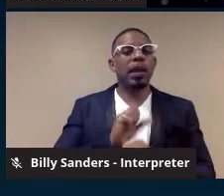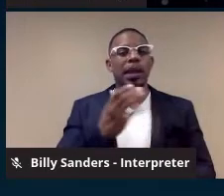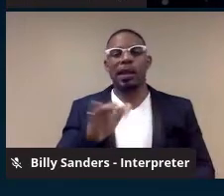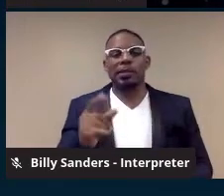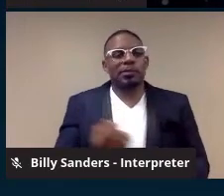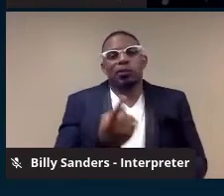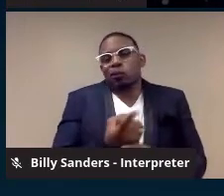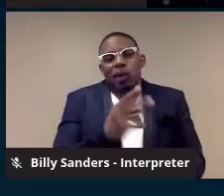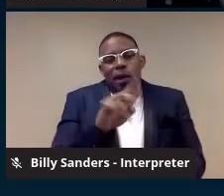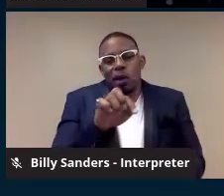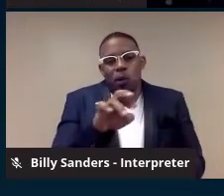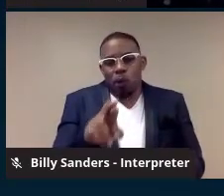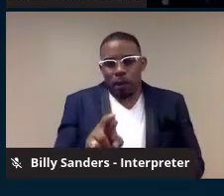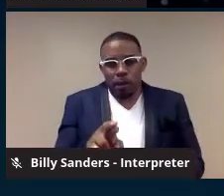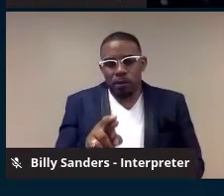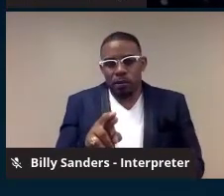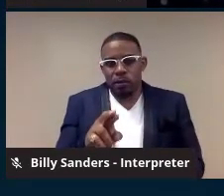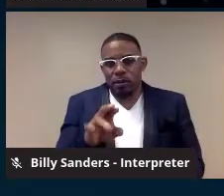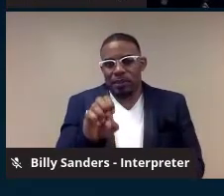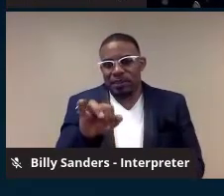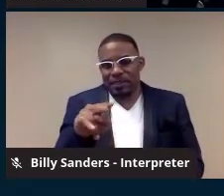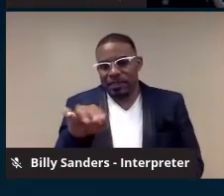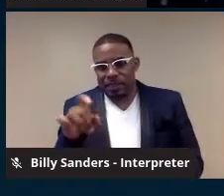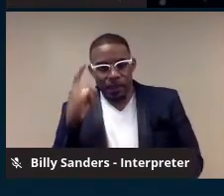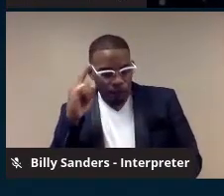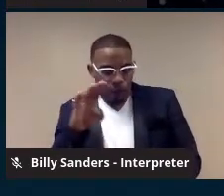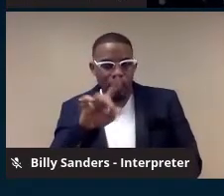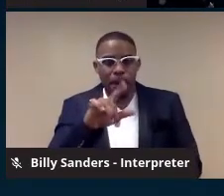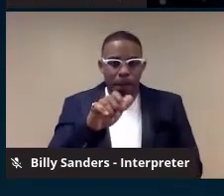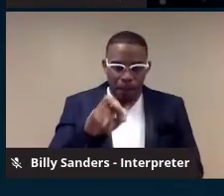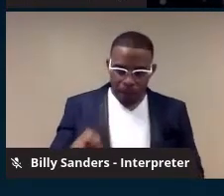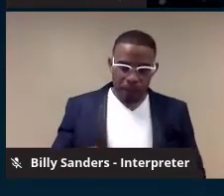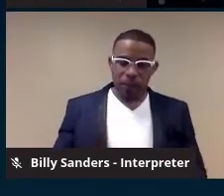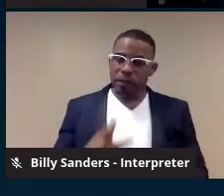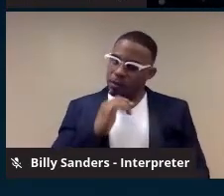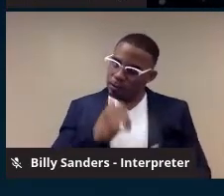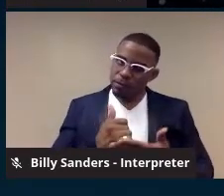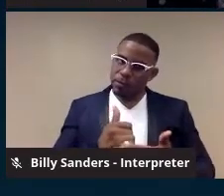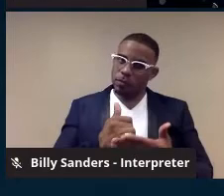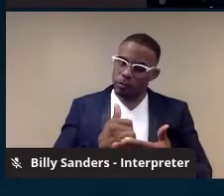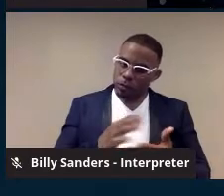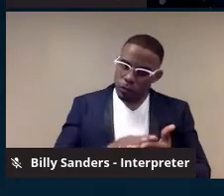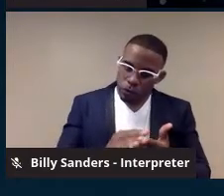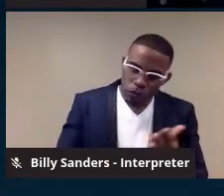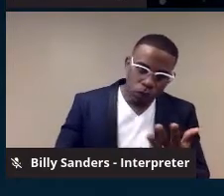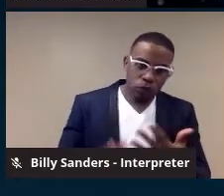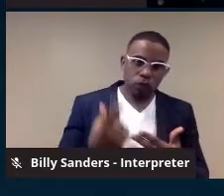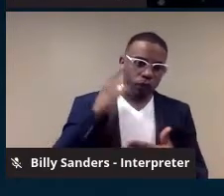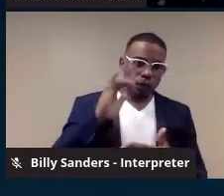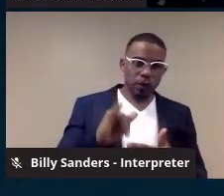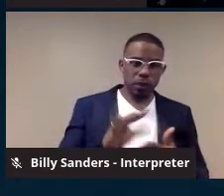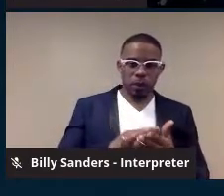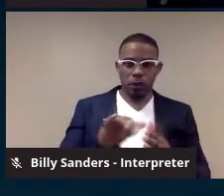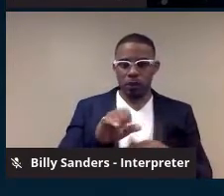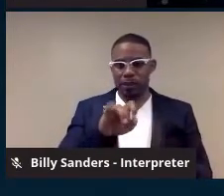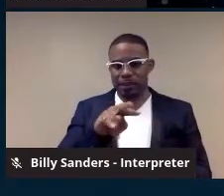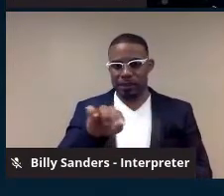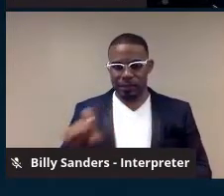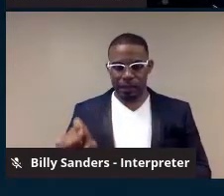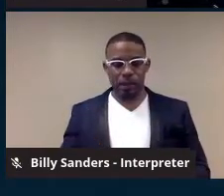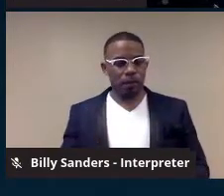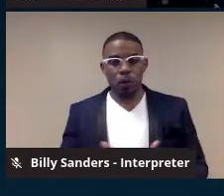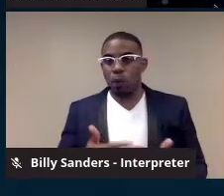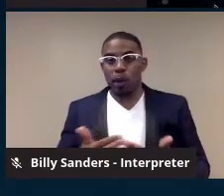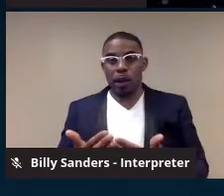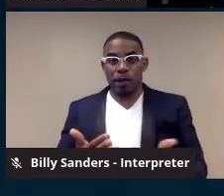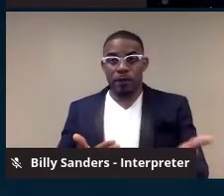regular Razor syntax for Blazor. So again, it's kind of helped on the learning curve. I've not had to learn a new syntax. Like whenever